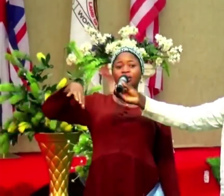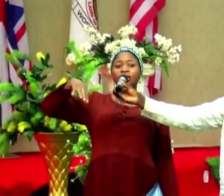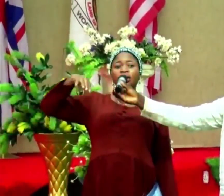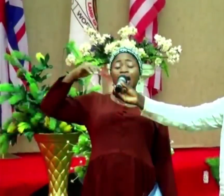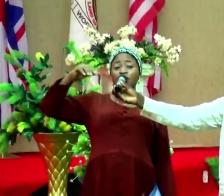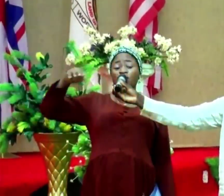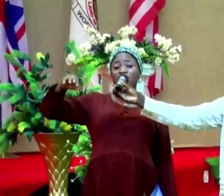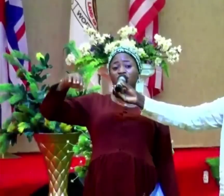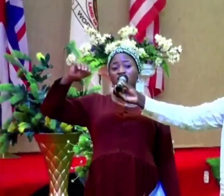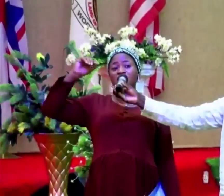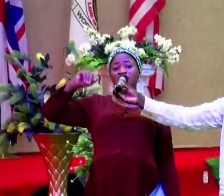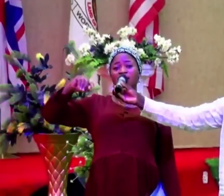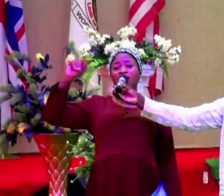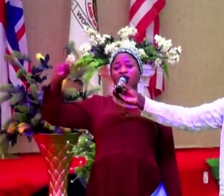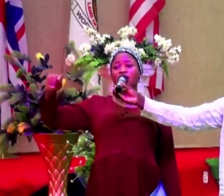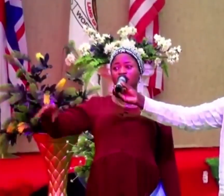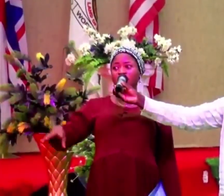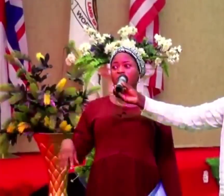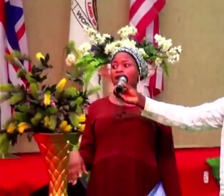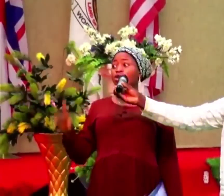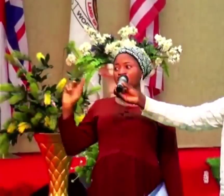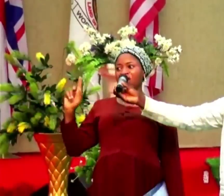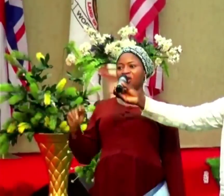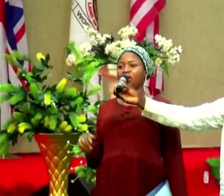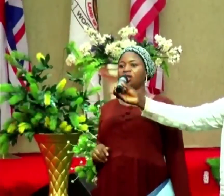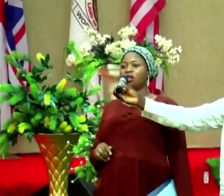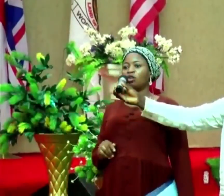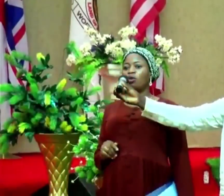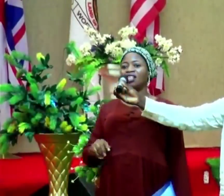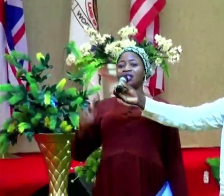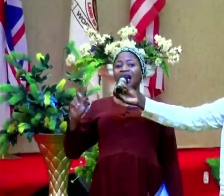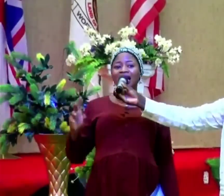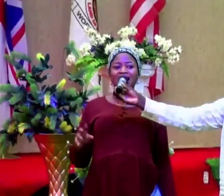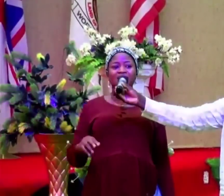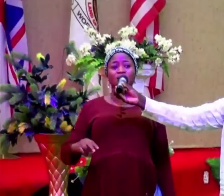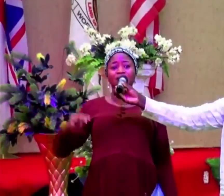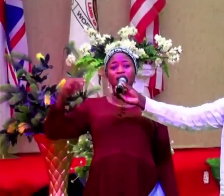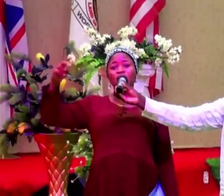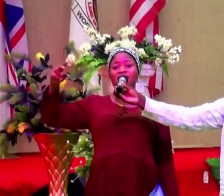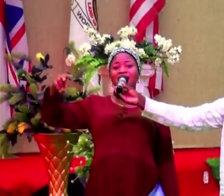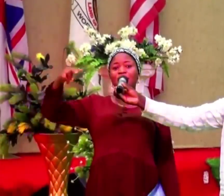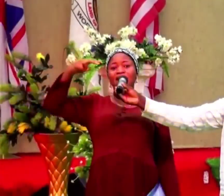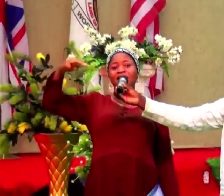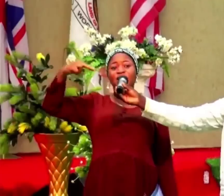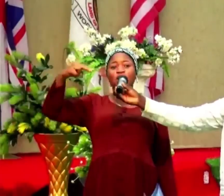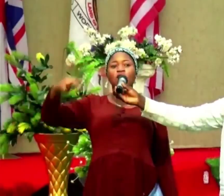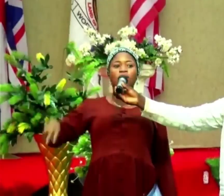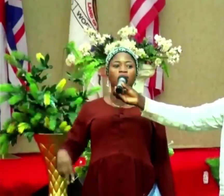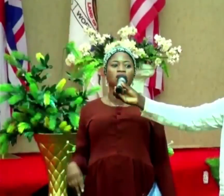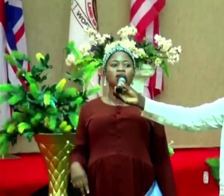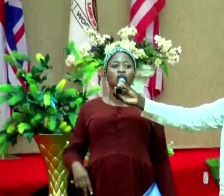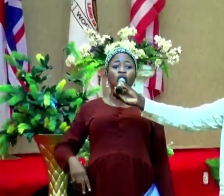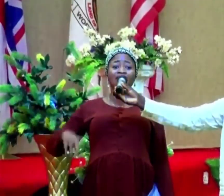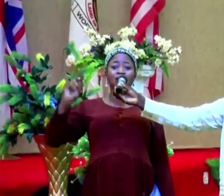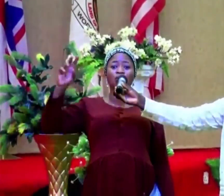kan abi surgery kan ti kiloruko hospital yen UCH. UCH, okay. So mo wa se sacrilege won ma gbe mi wo theater won ran enu le omo